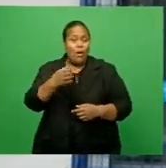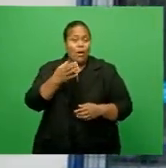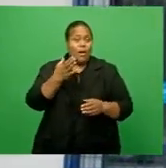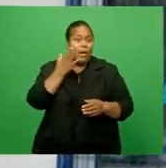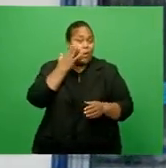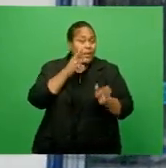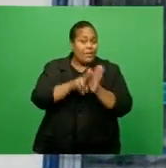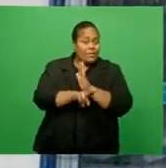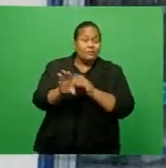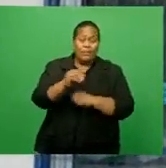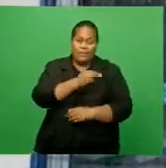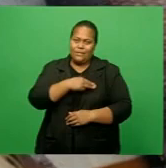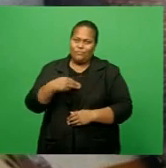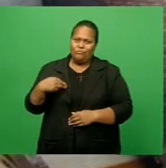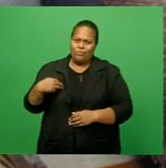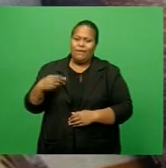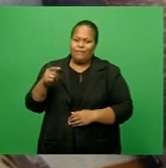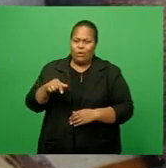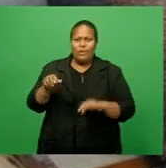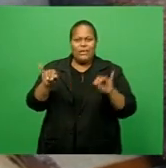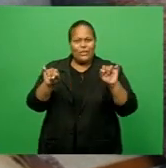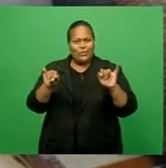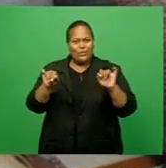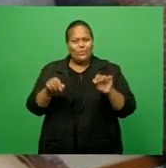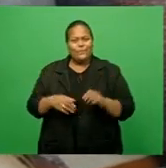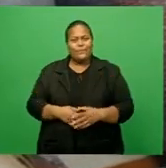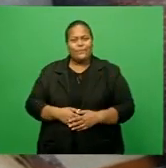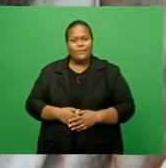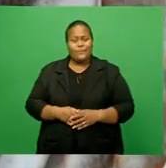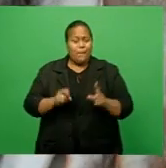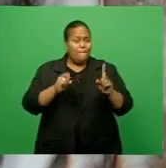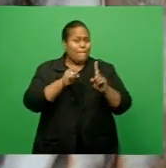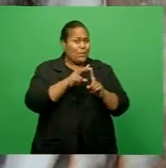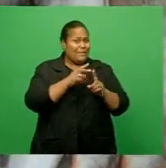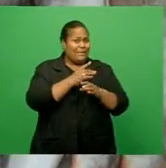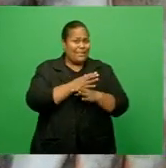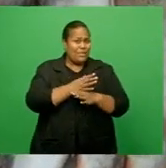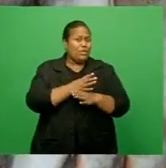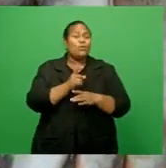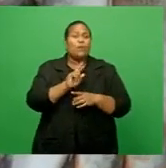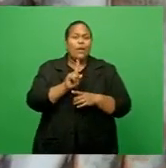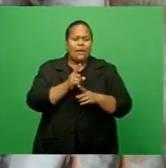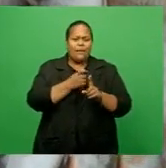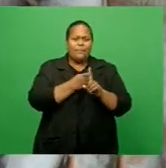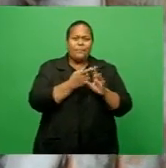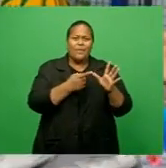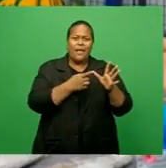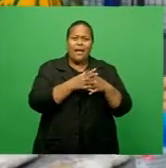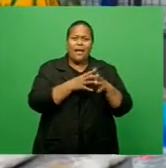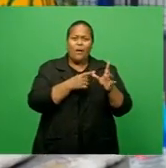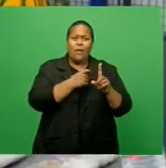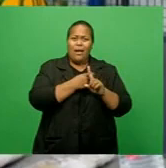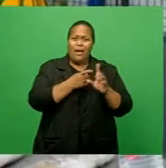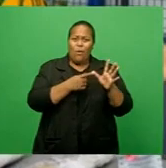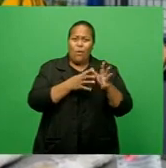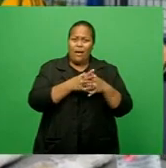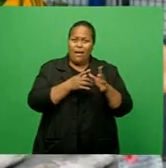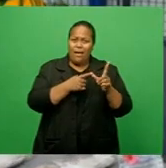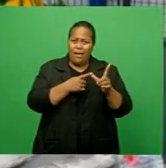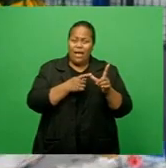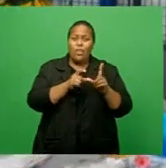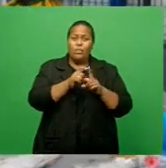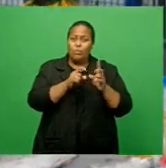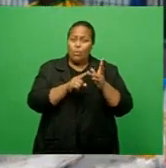ministry regarding this issue. Some poisonous fish include kawakawa, donun, dokonibundi, and damo.